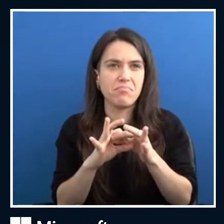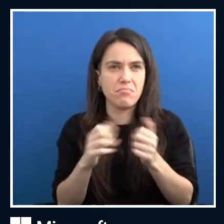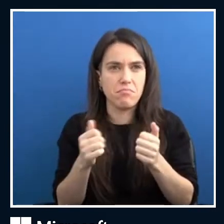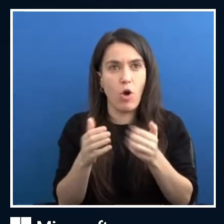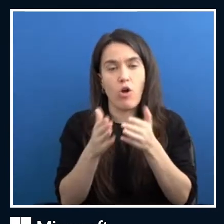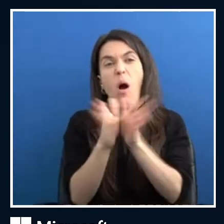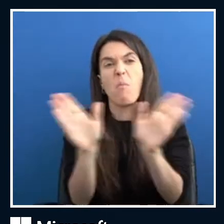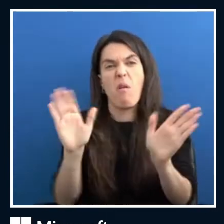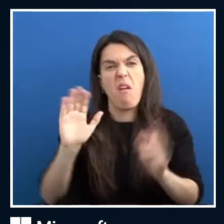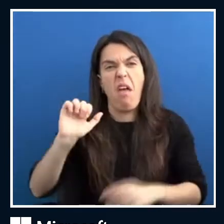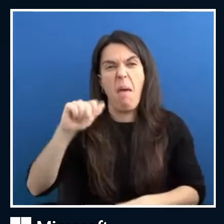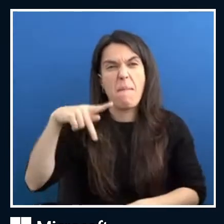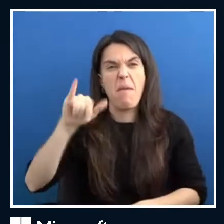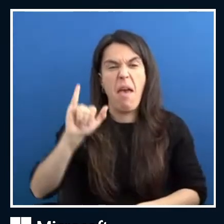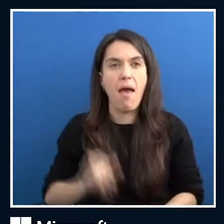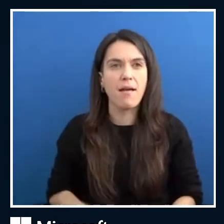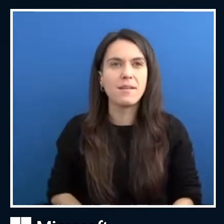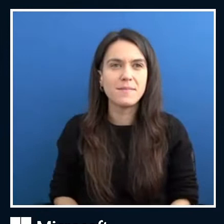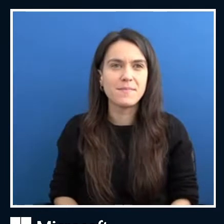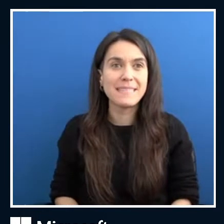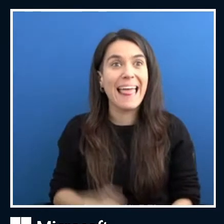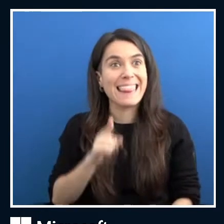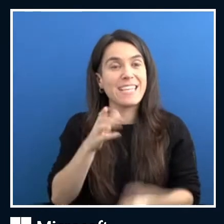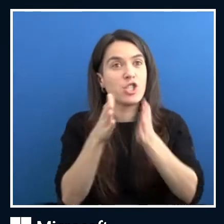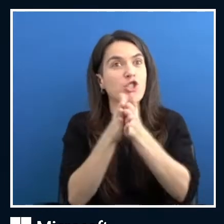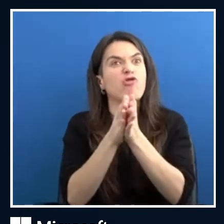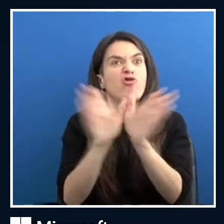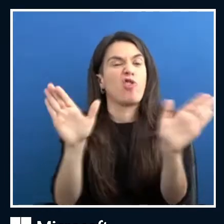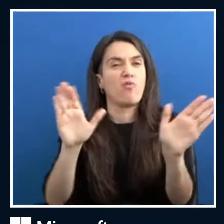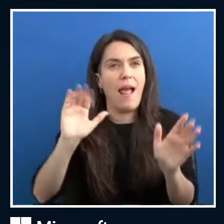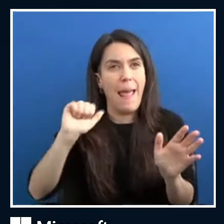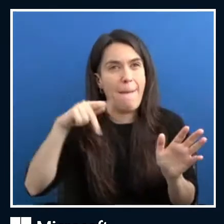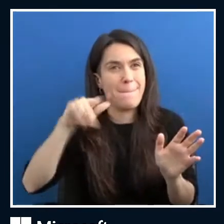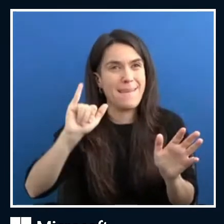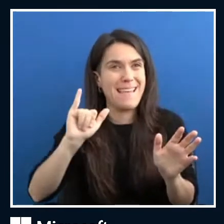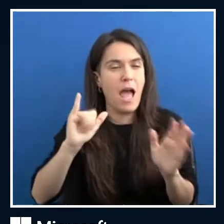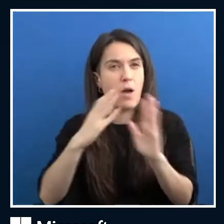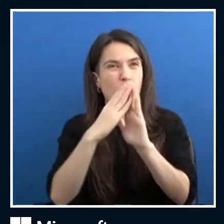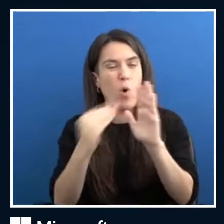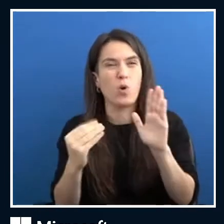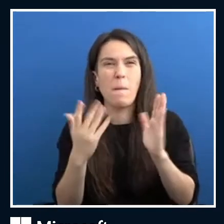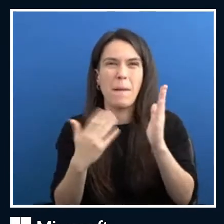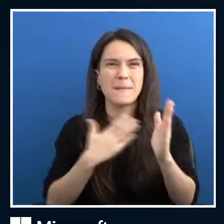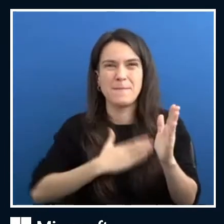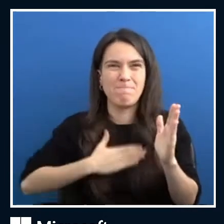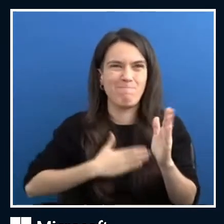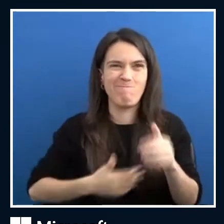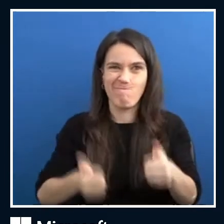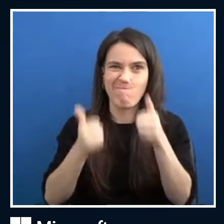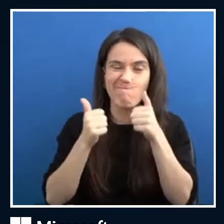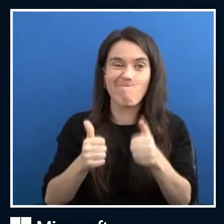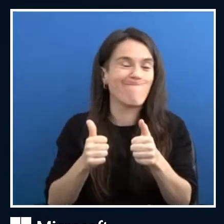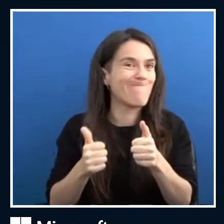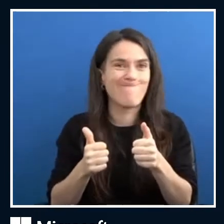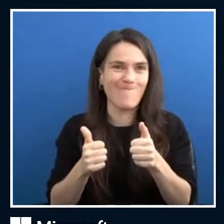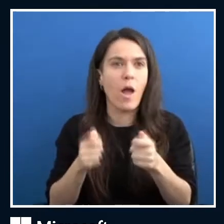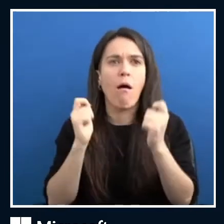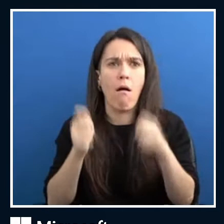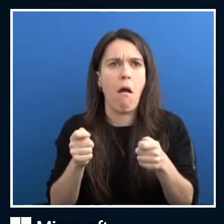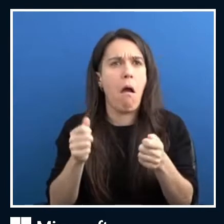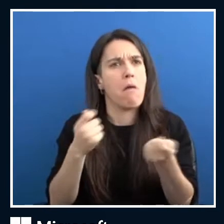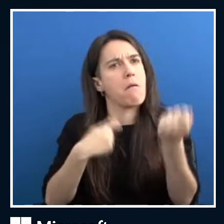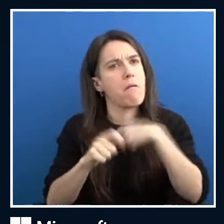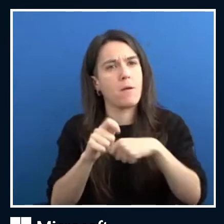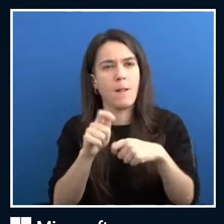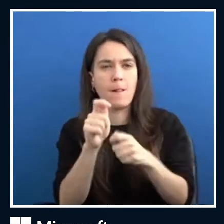if these general APIs, general models behind them, do not satisfy your particular case, you have an option to customize this model in